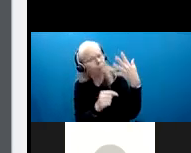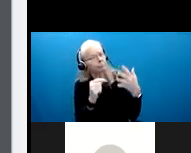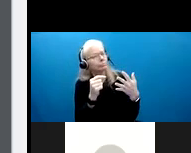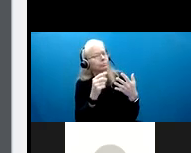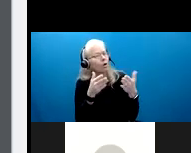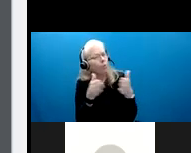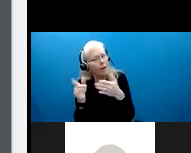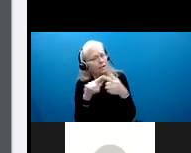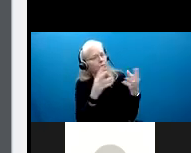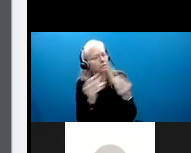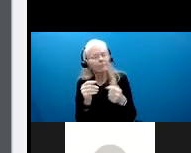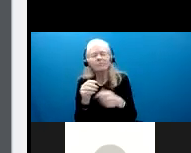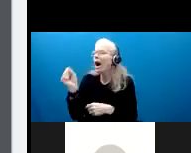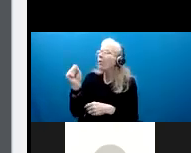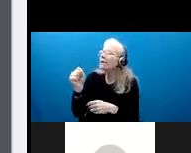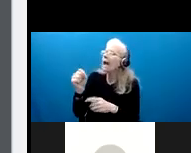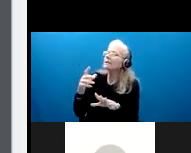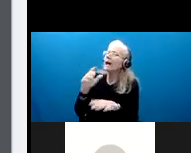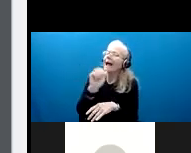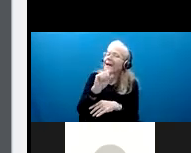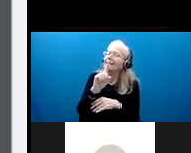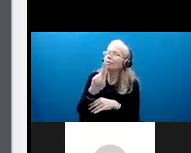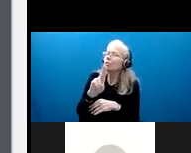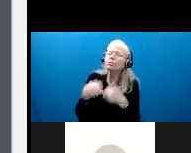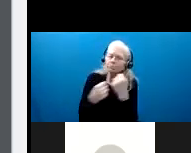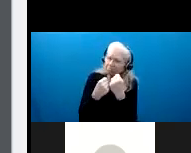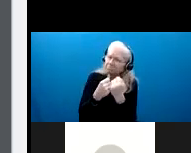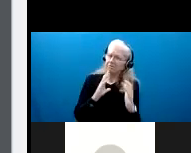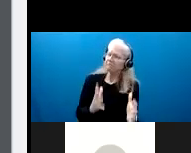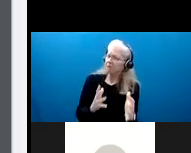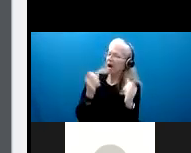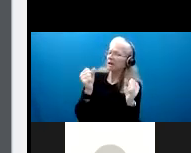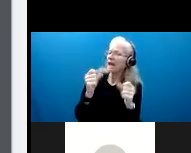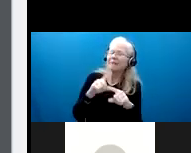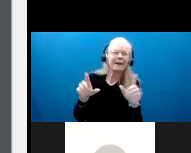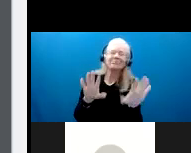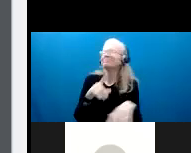supporting ADUs is fine. It's just, I think when we're talking very large